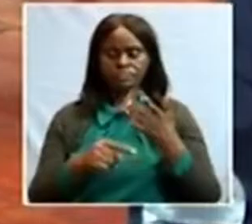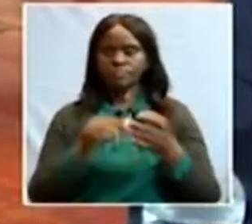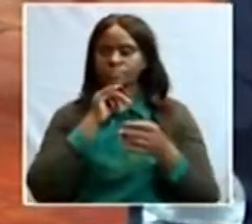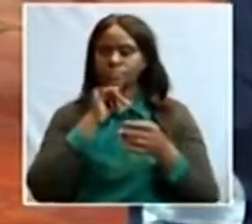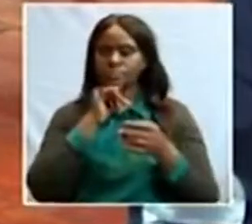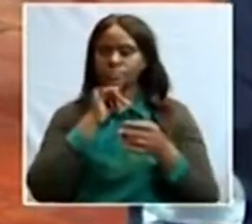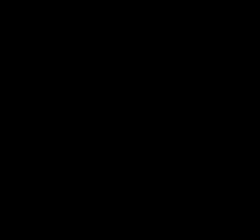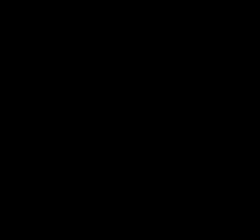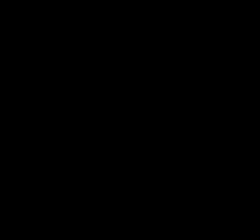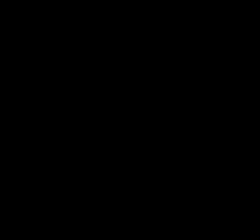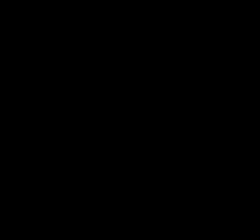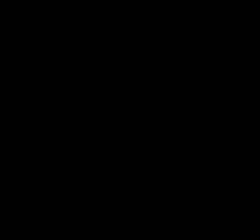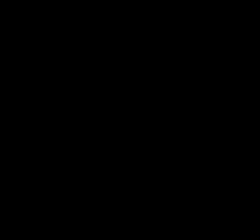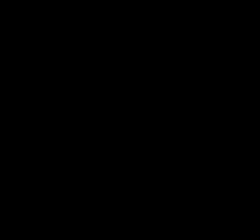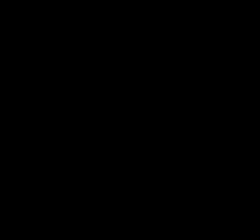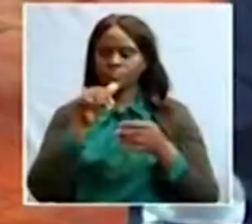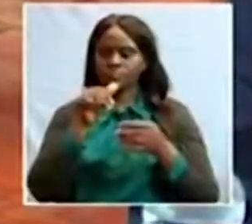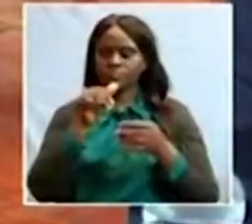been